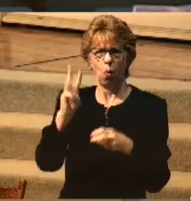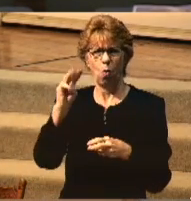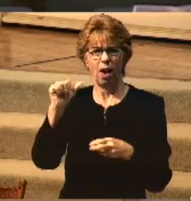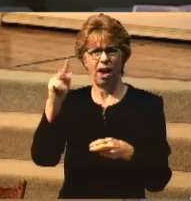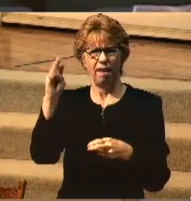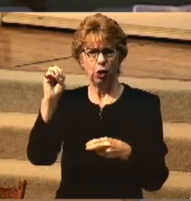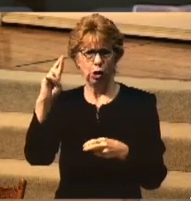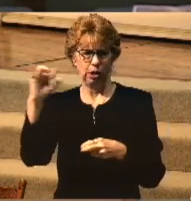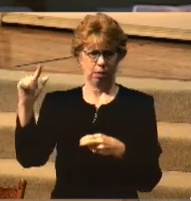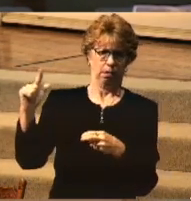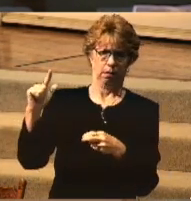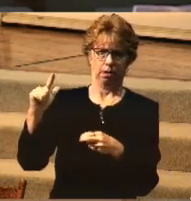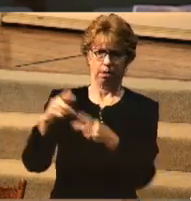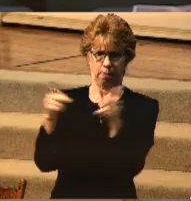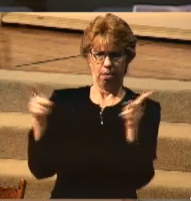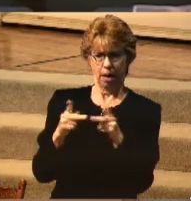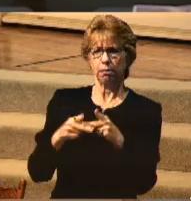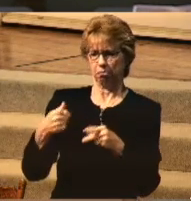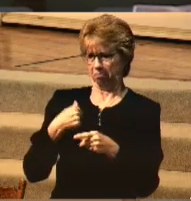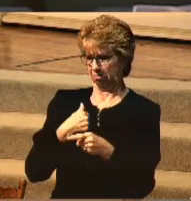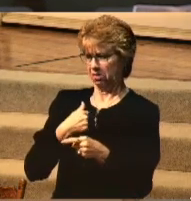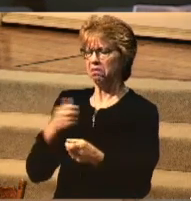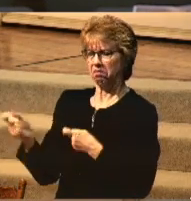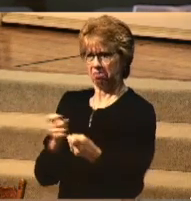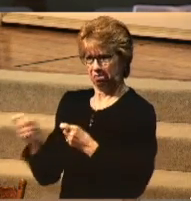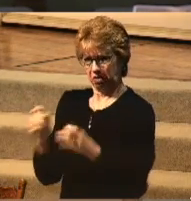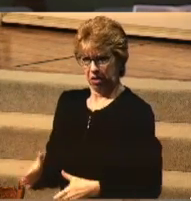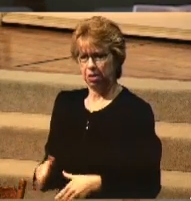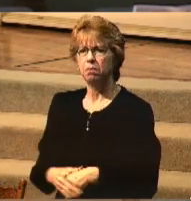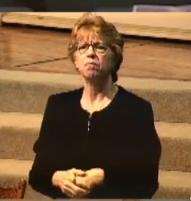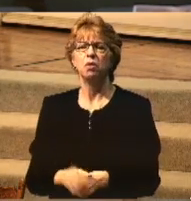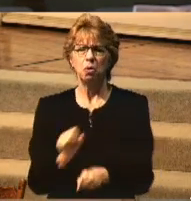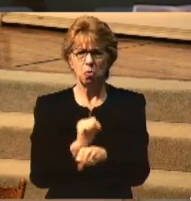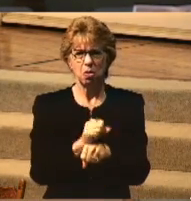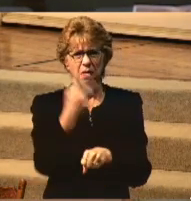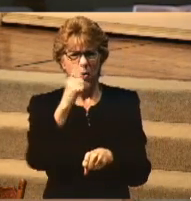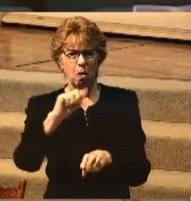I was the manager there, and working for the Edgewood Corporation,